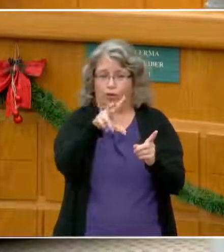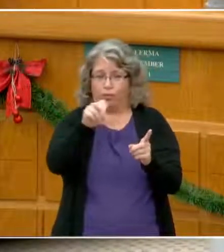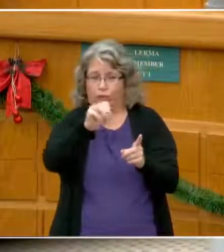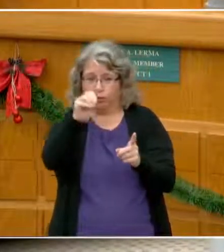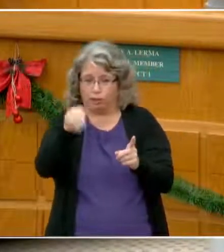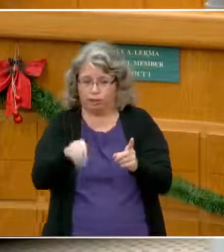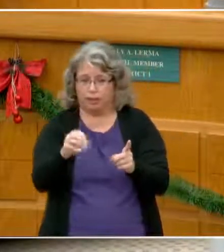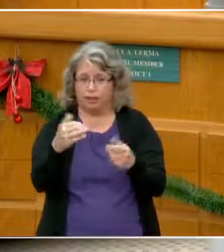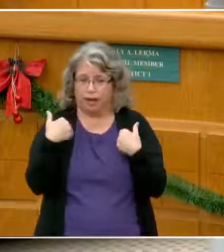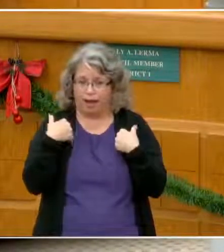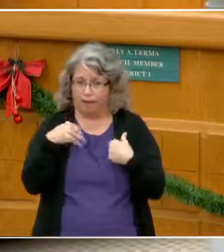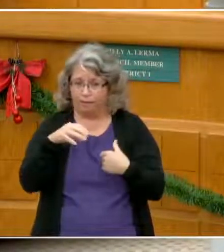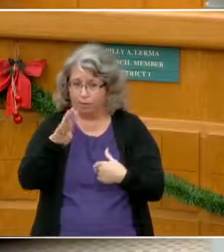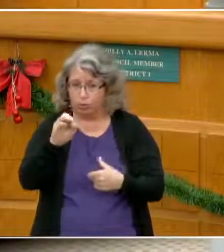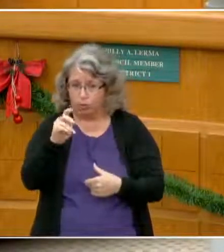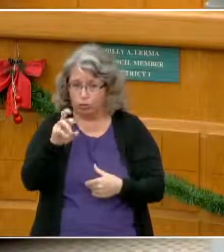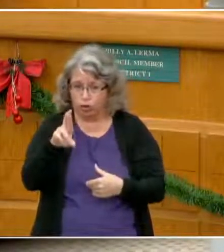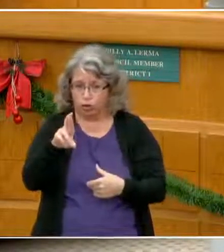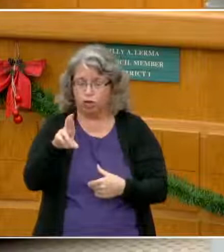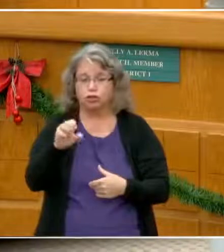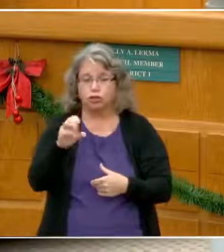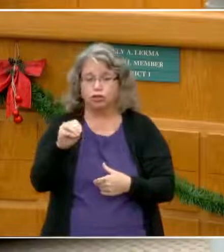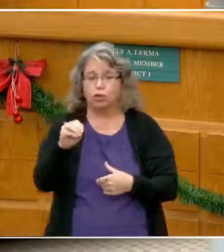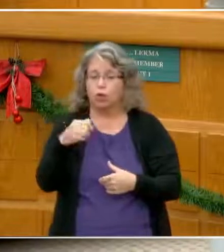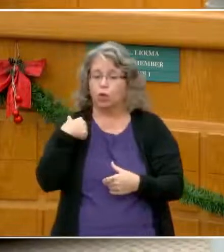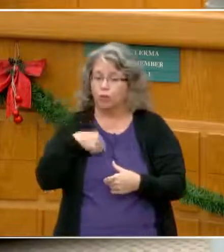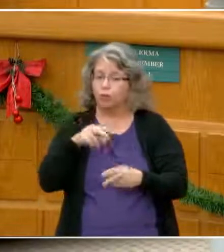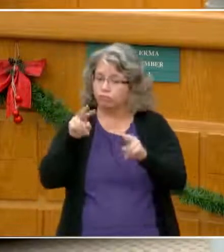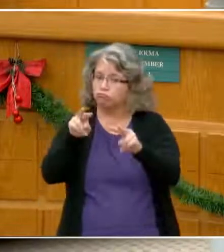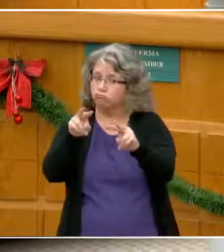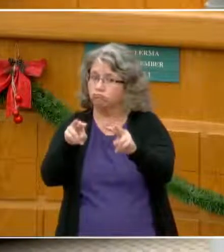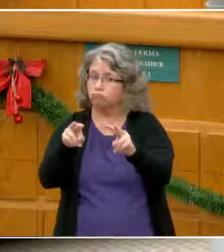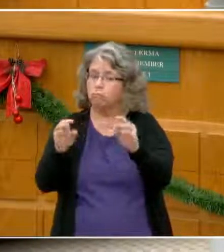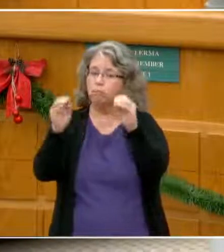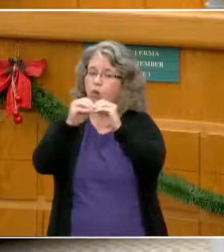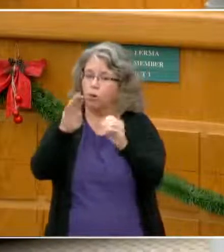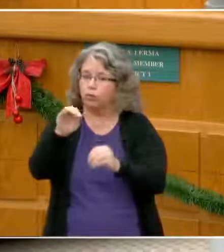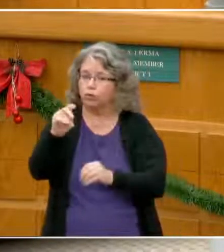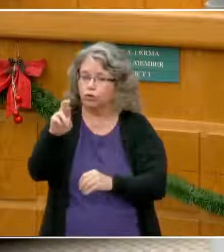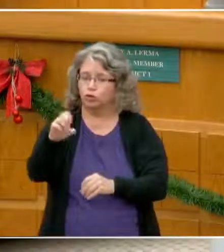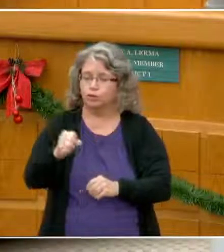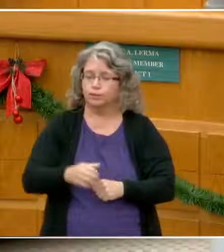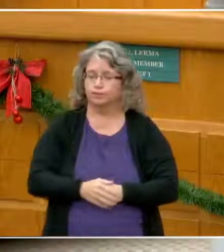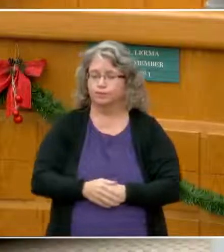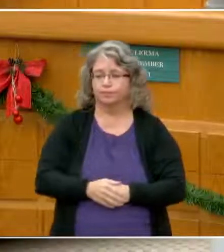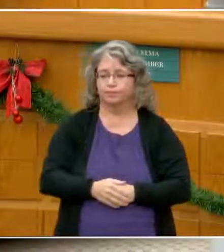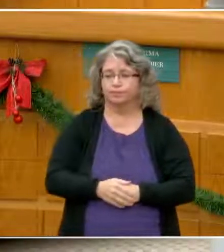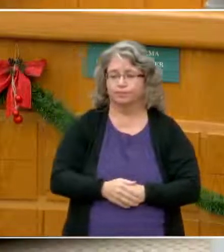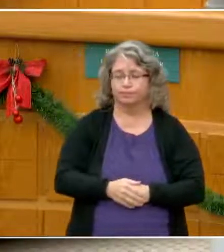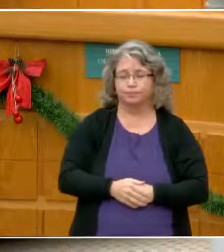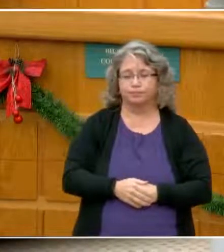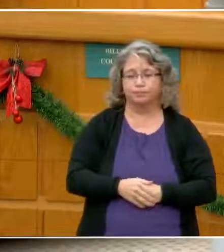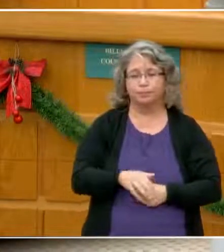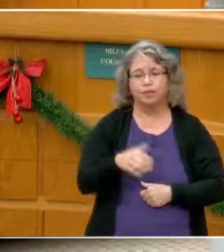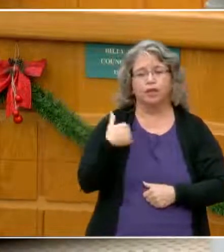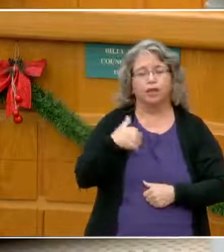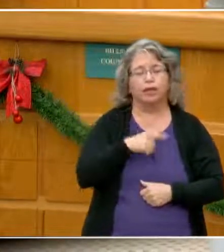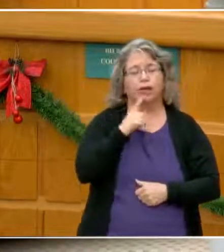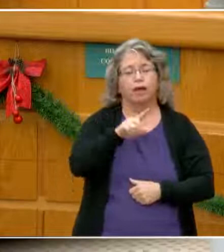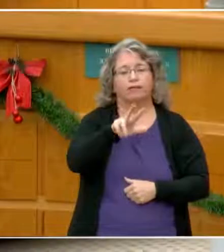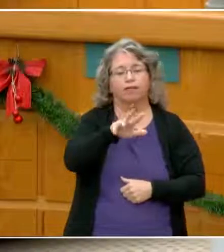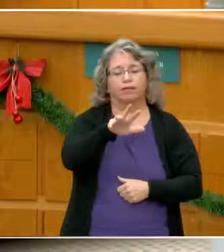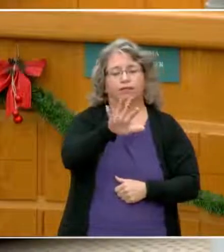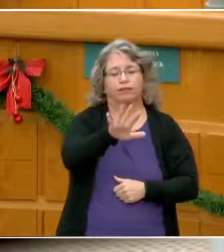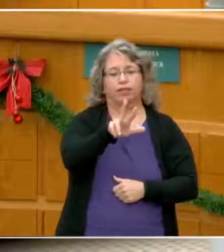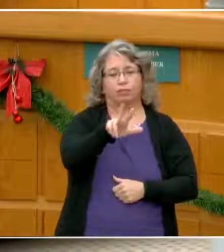boosters in their arms. Our current vaccination rates for Nueces County as a whole, we're at 53.7%. That means half